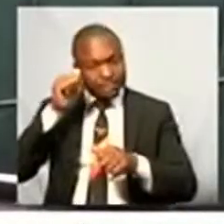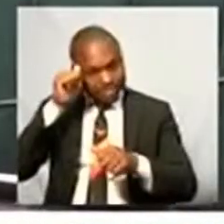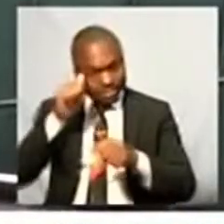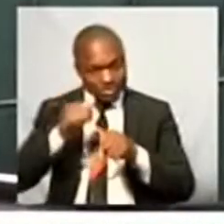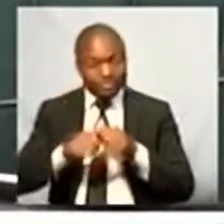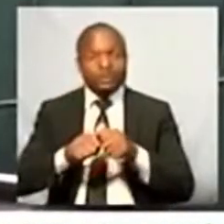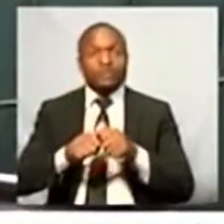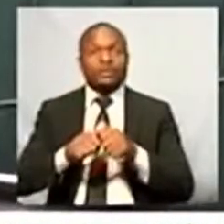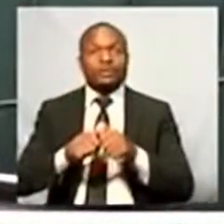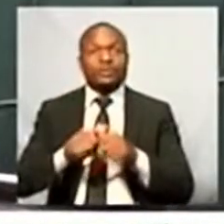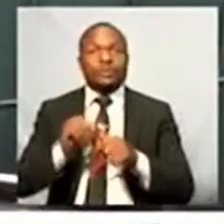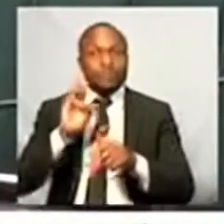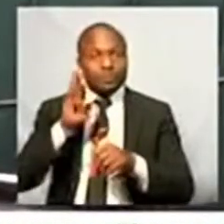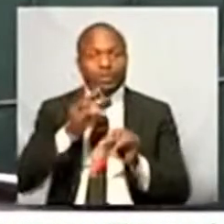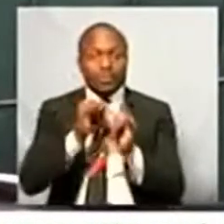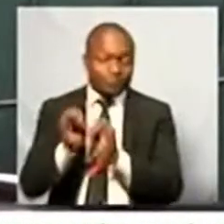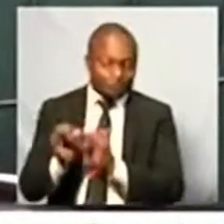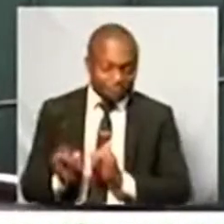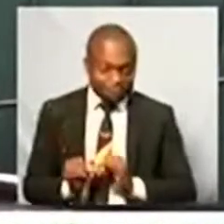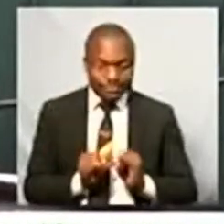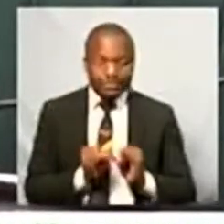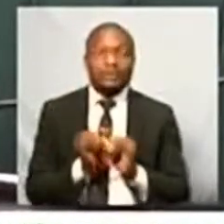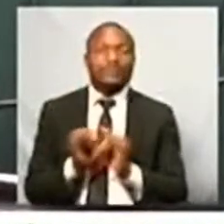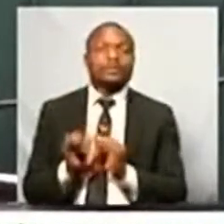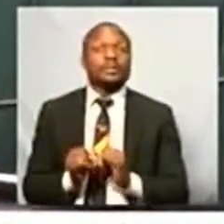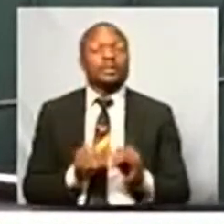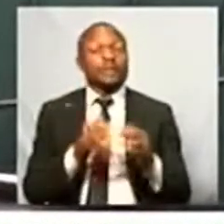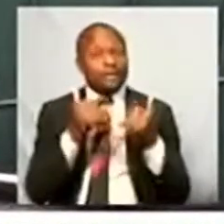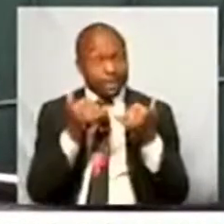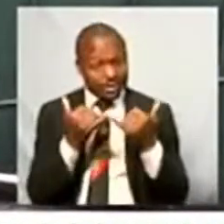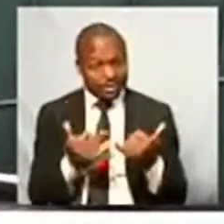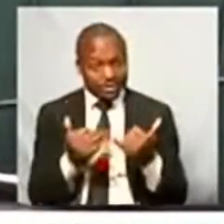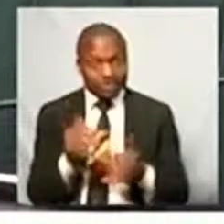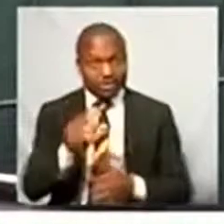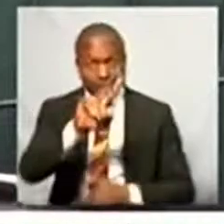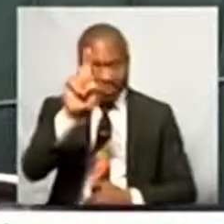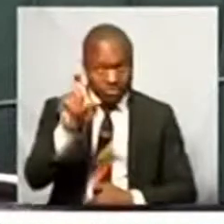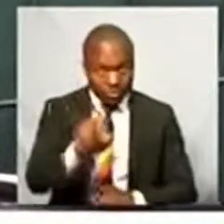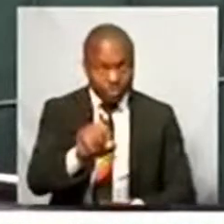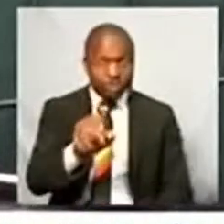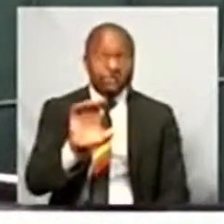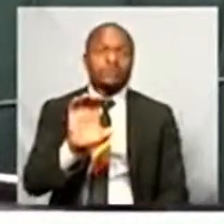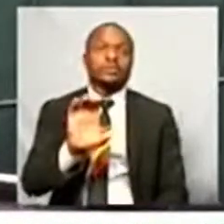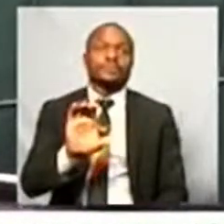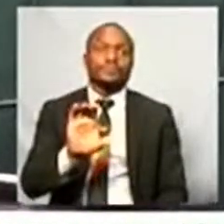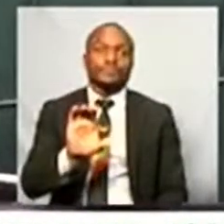implemented. And now, question C,